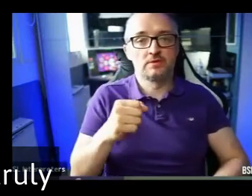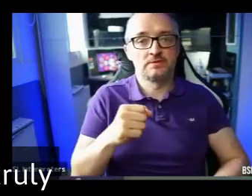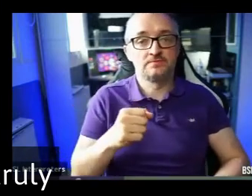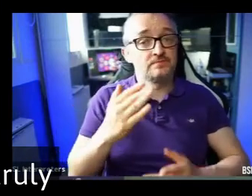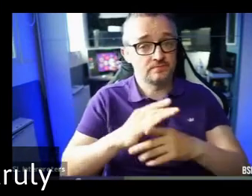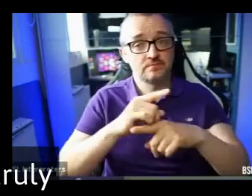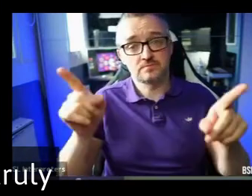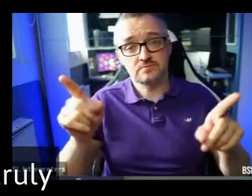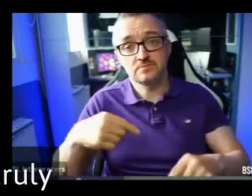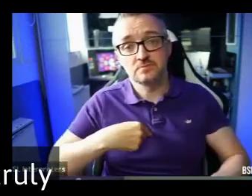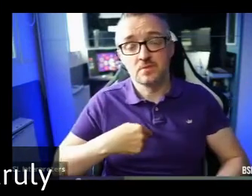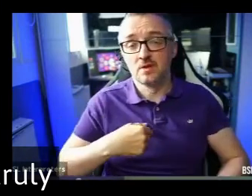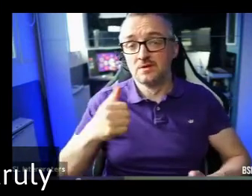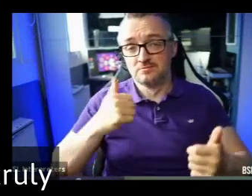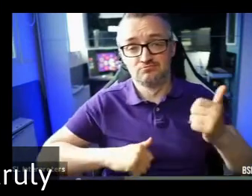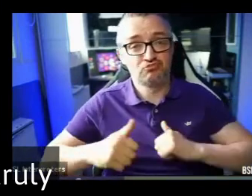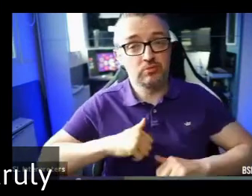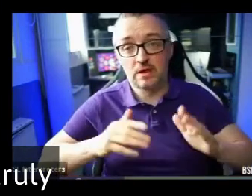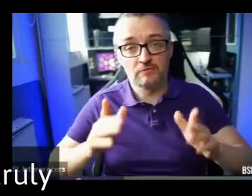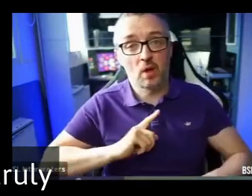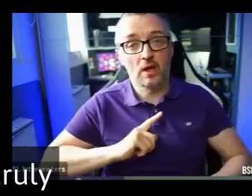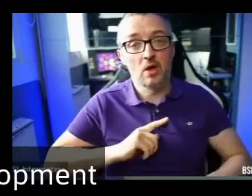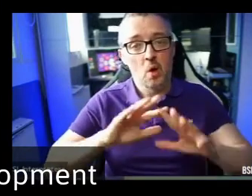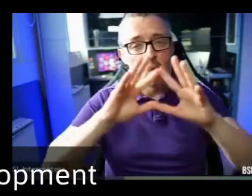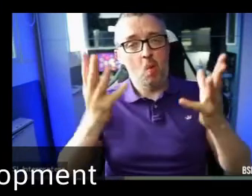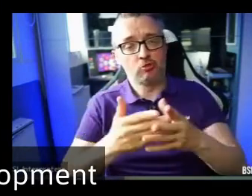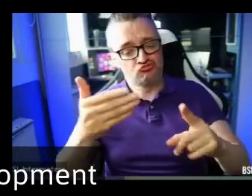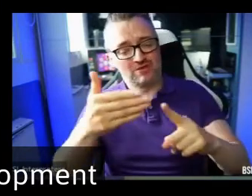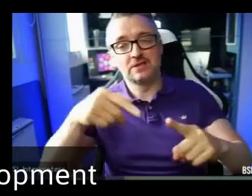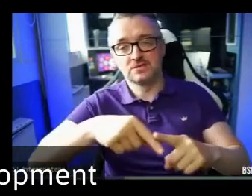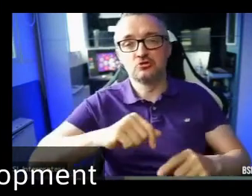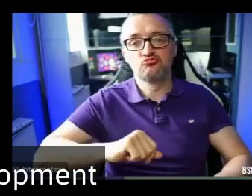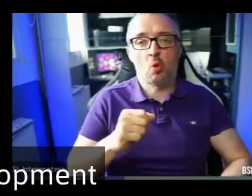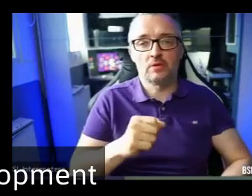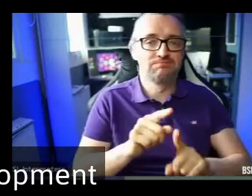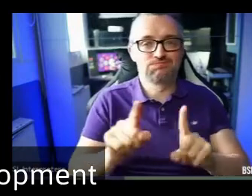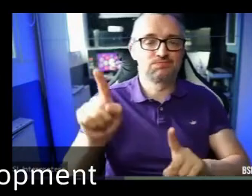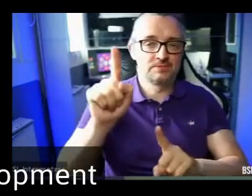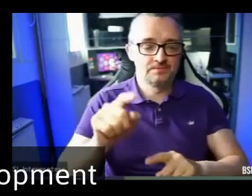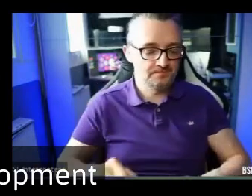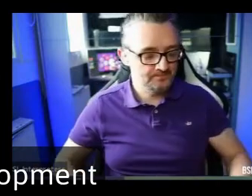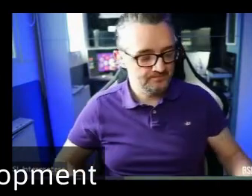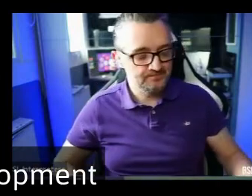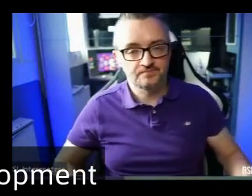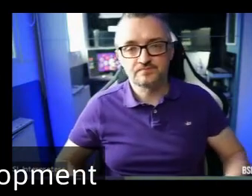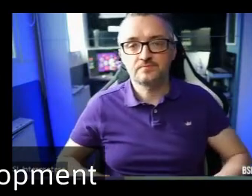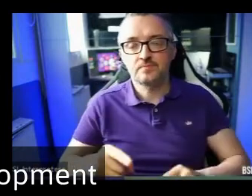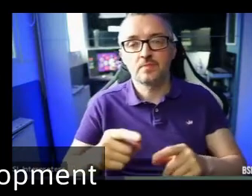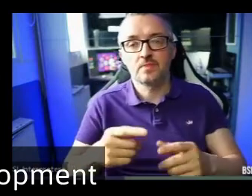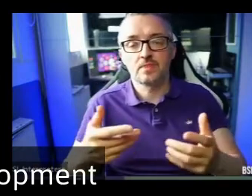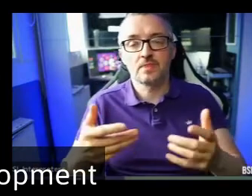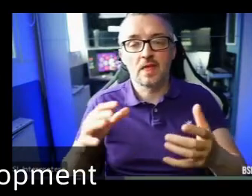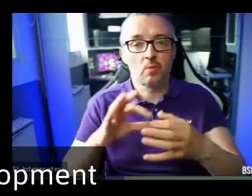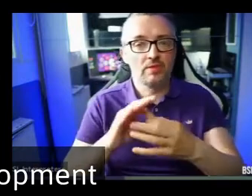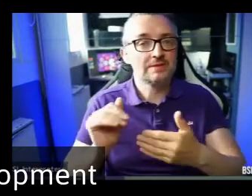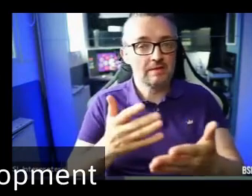to be truly proud of, world-leading recognition for Scotland within the policy, development and evolution, and